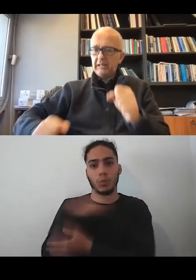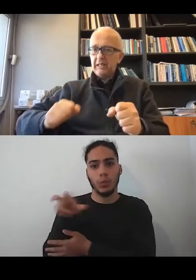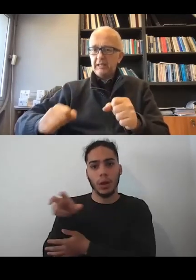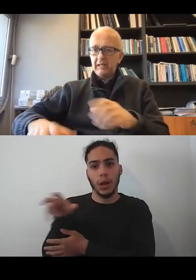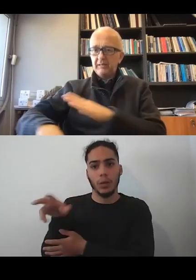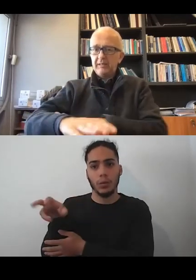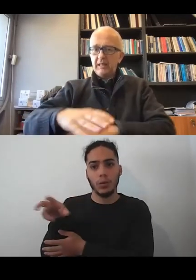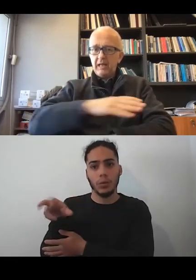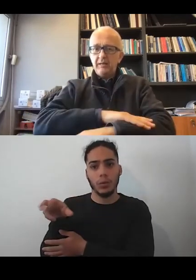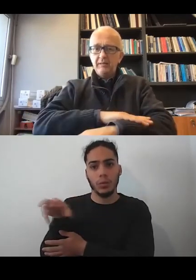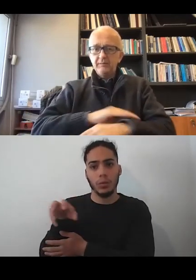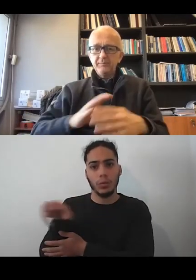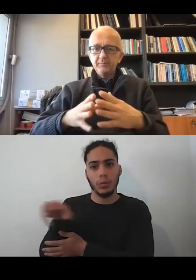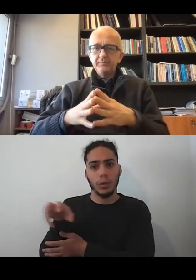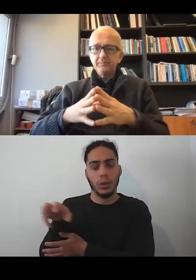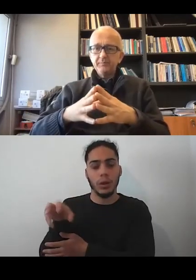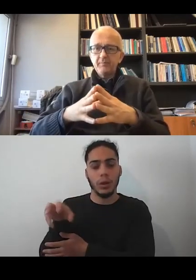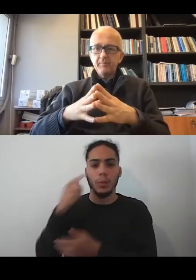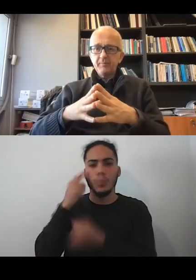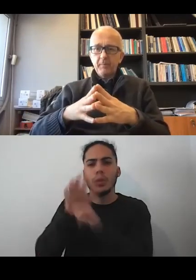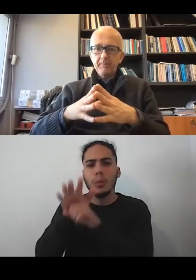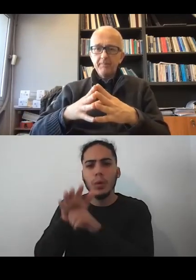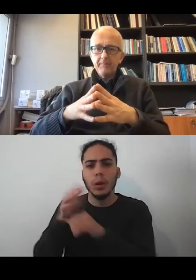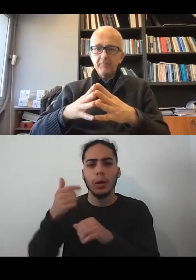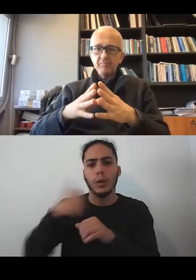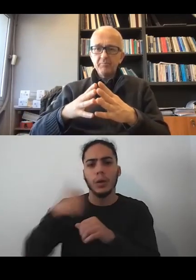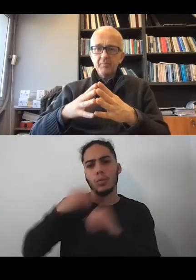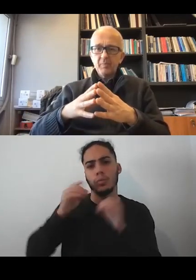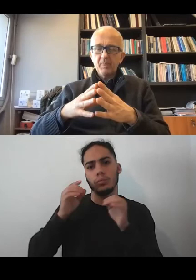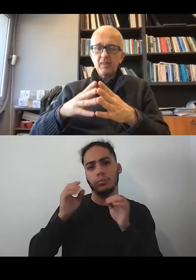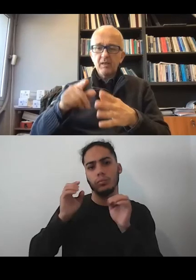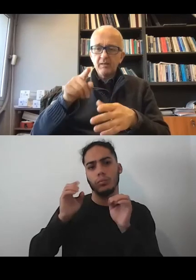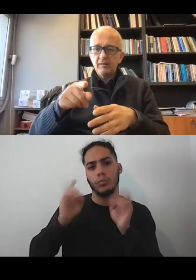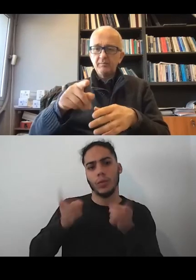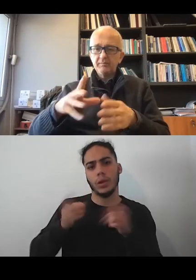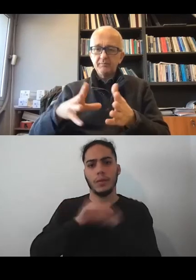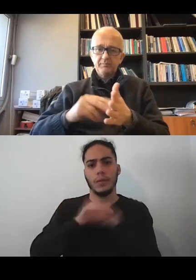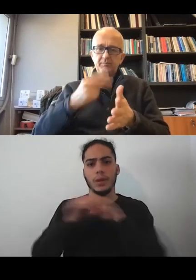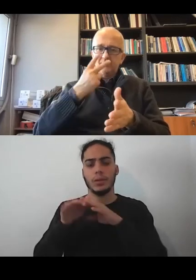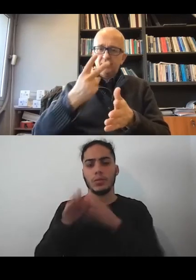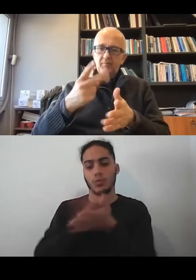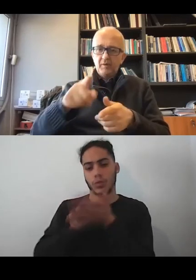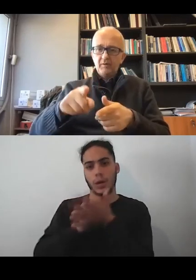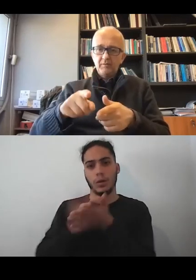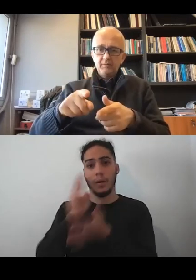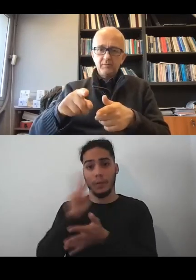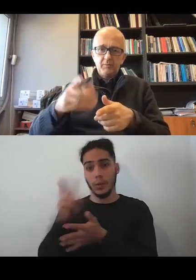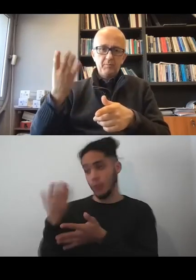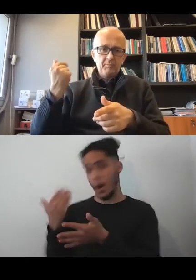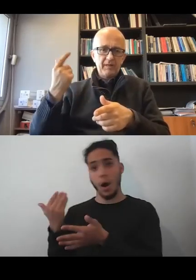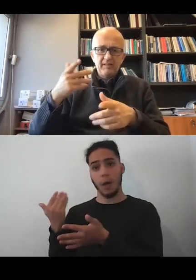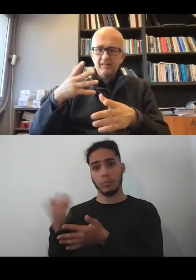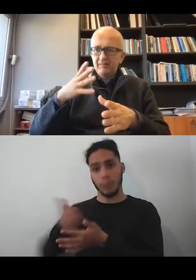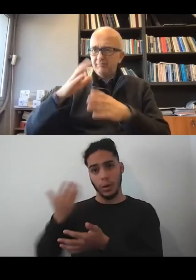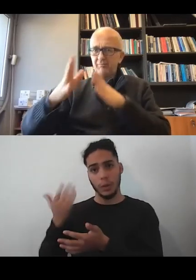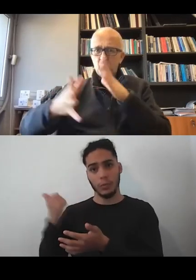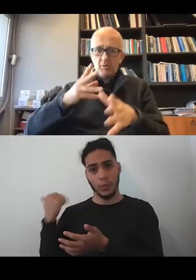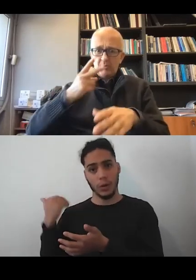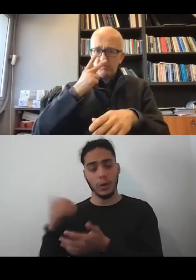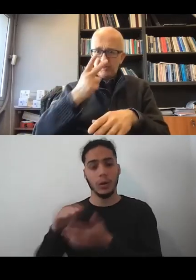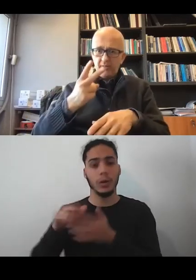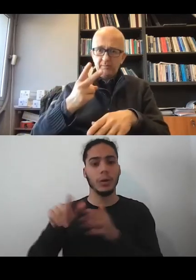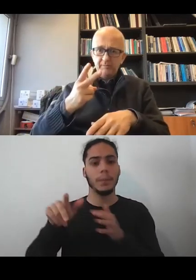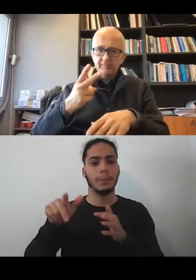And for example, let's try to do the gesture we saw on the previous part of the video. So the